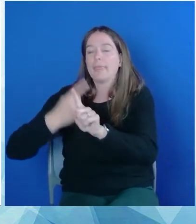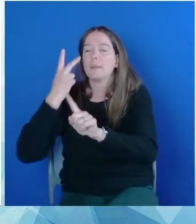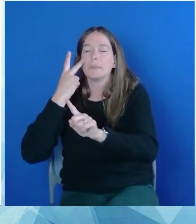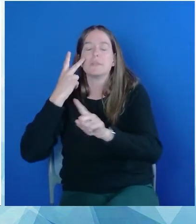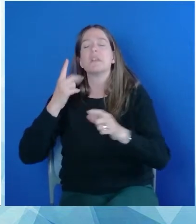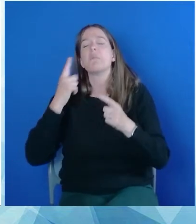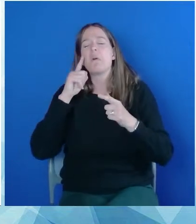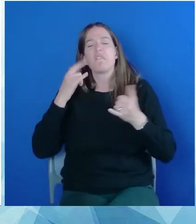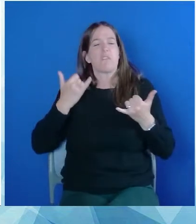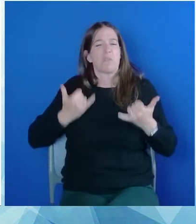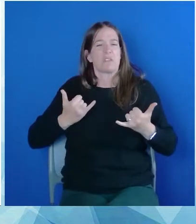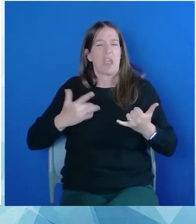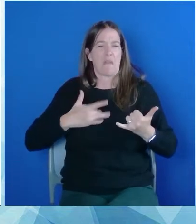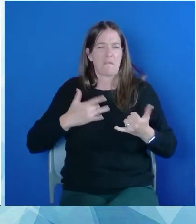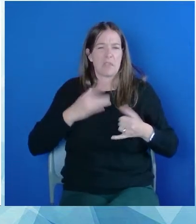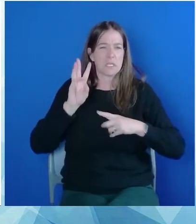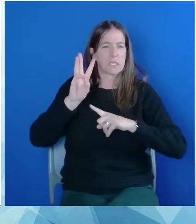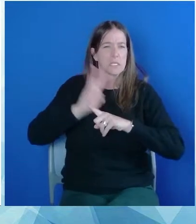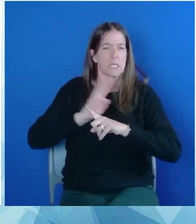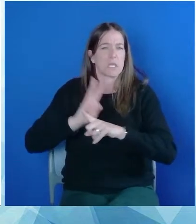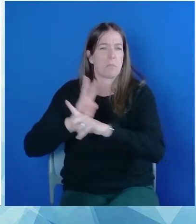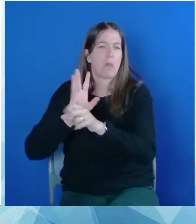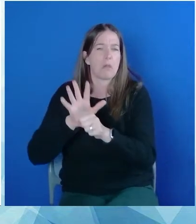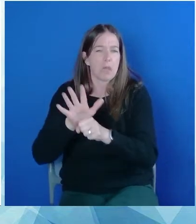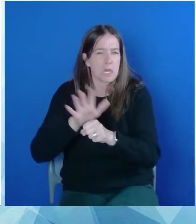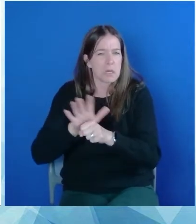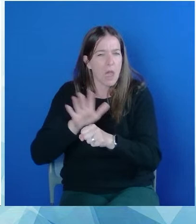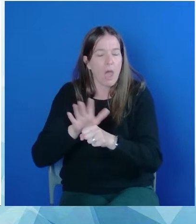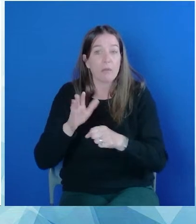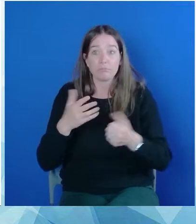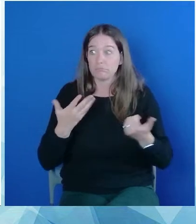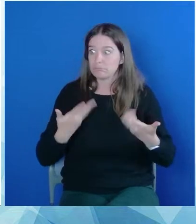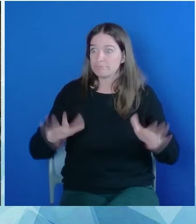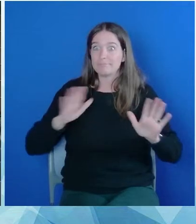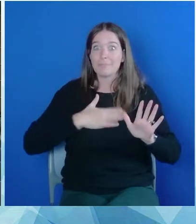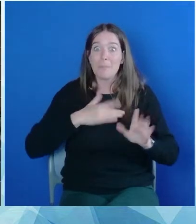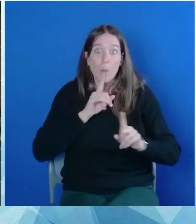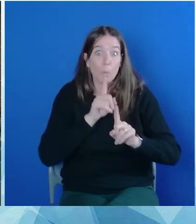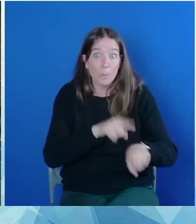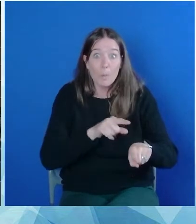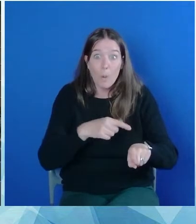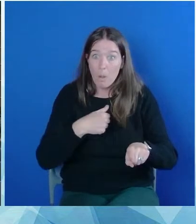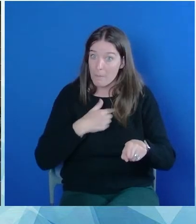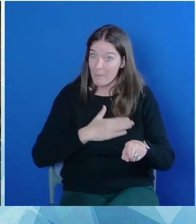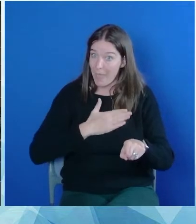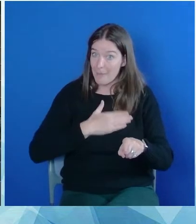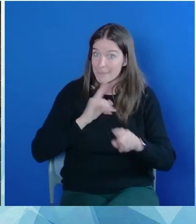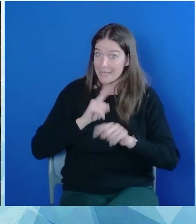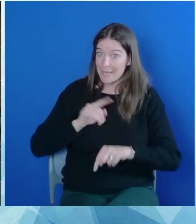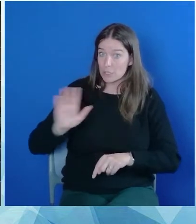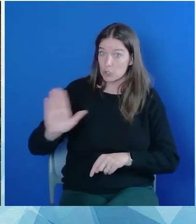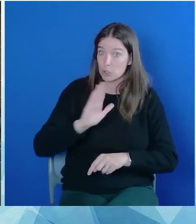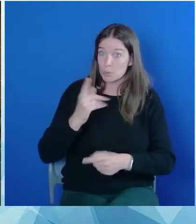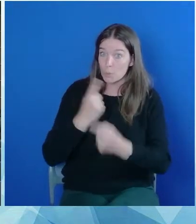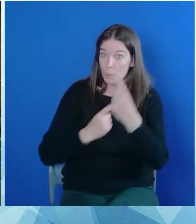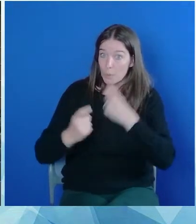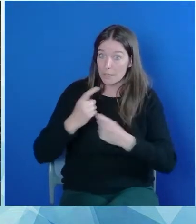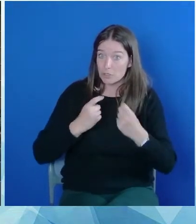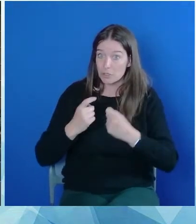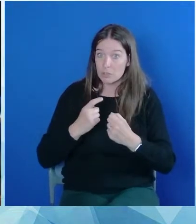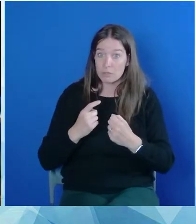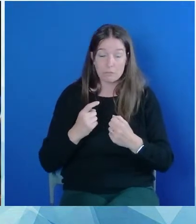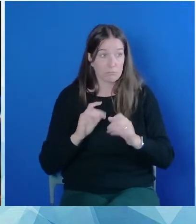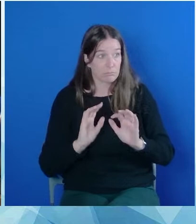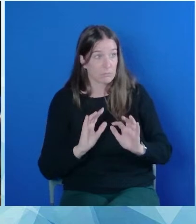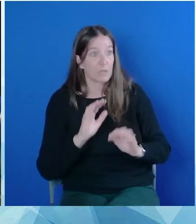So that concludes my report. I'm happy to answer any questions. Are there any questions?